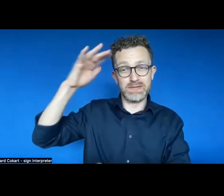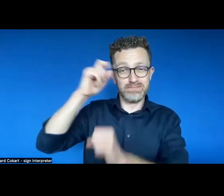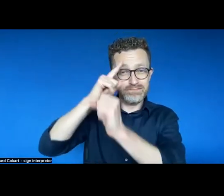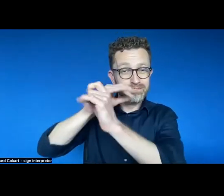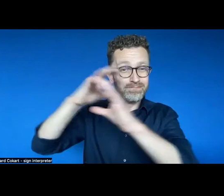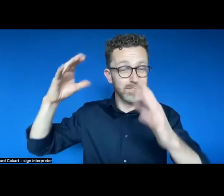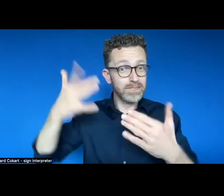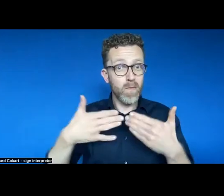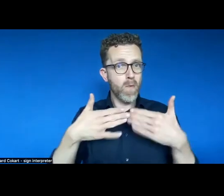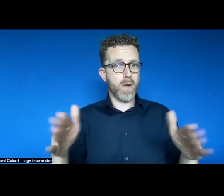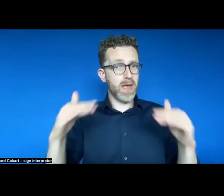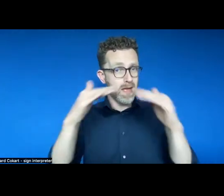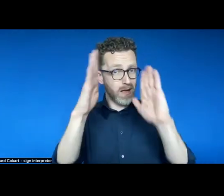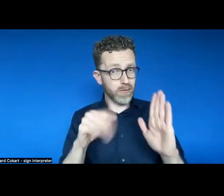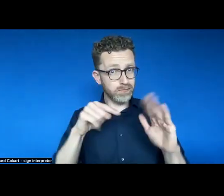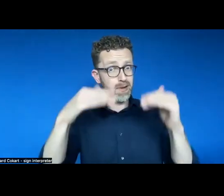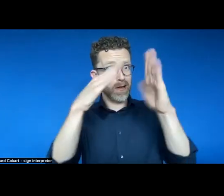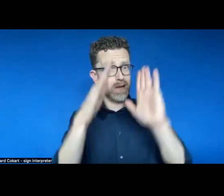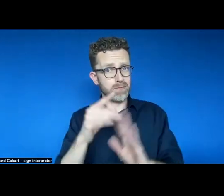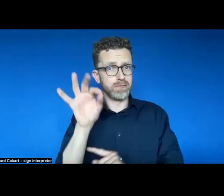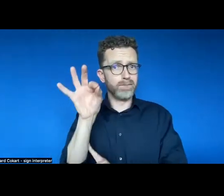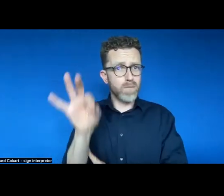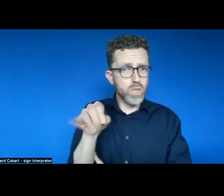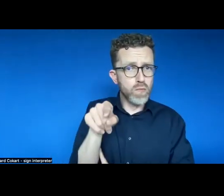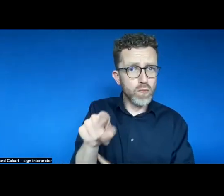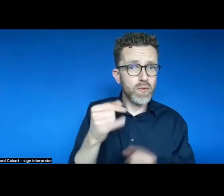social entrepreneurship and so on.